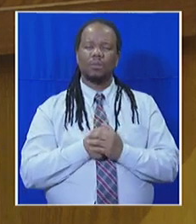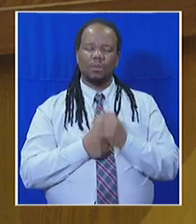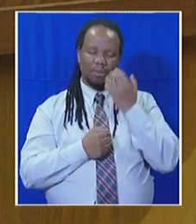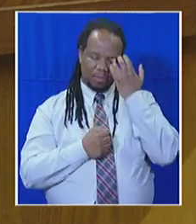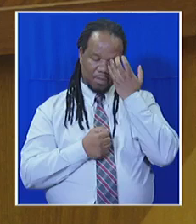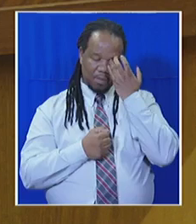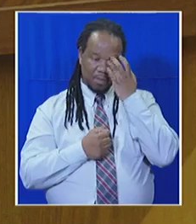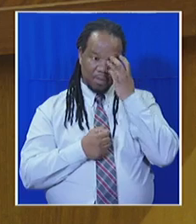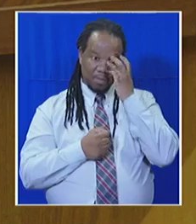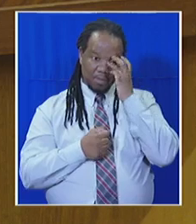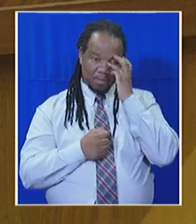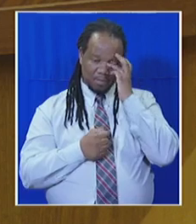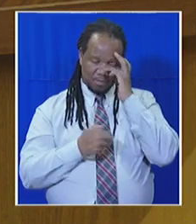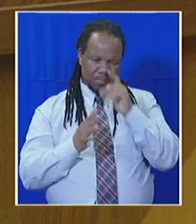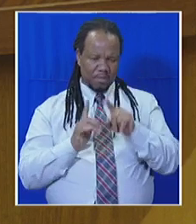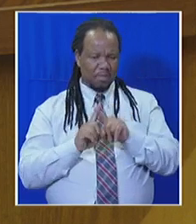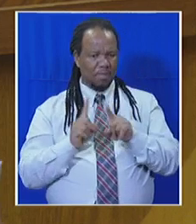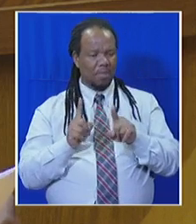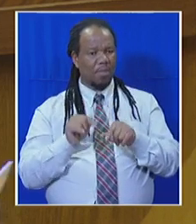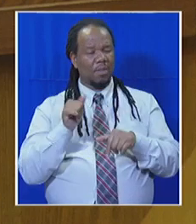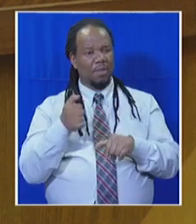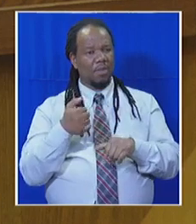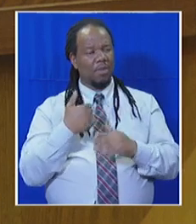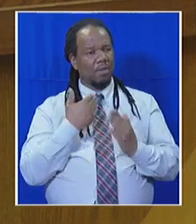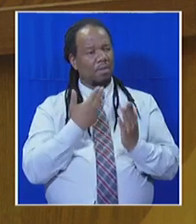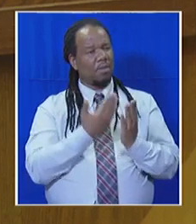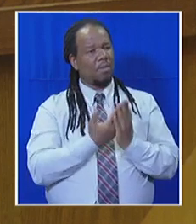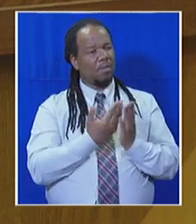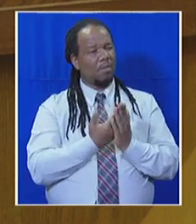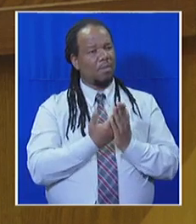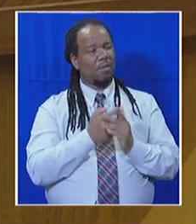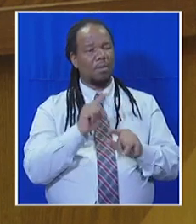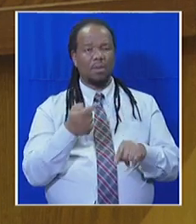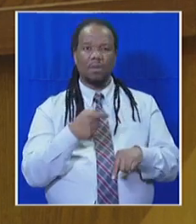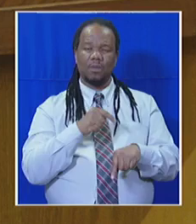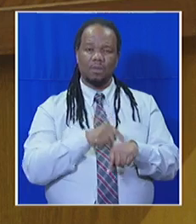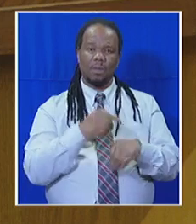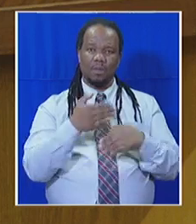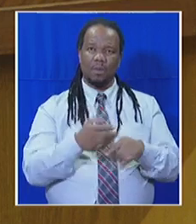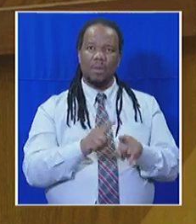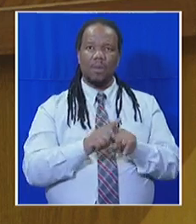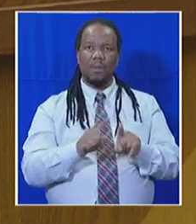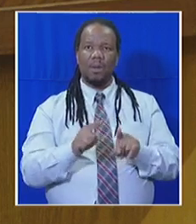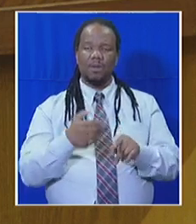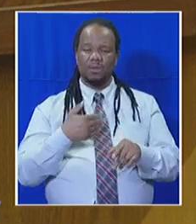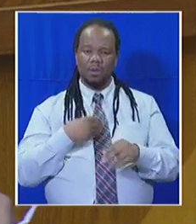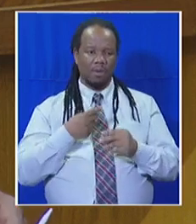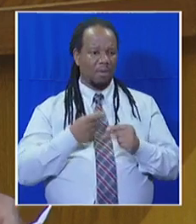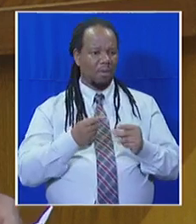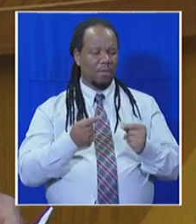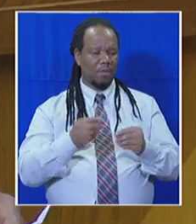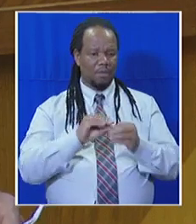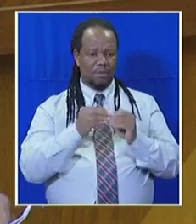this BRRR process alikho enough. It's either we want to do it properly, siyenzisise okanye siyingxamise just for the sake of